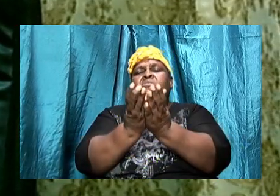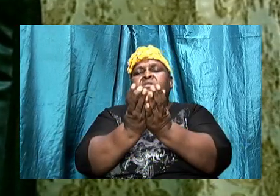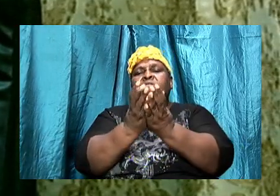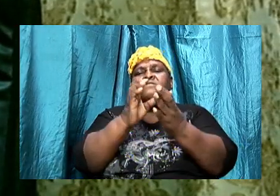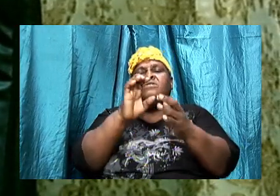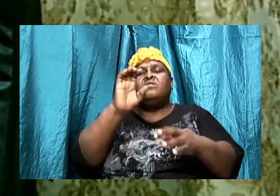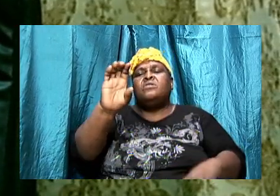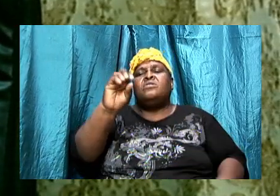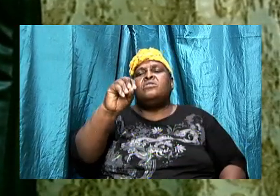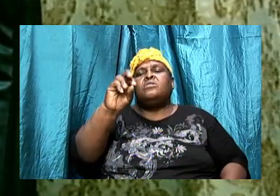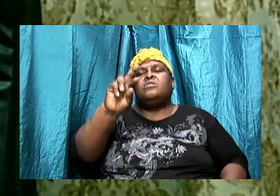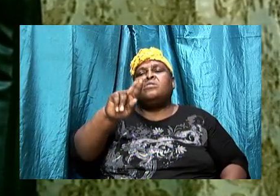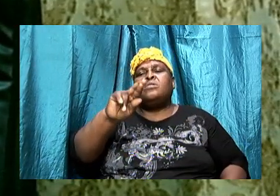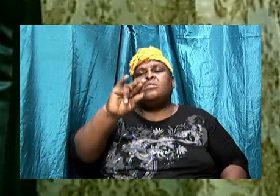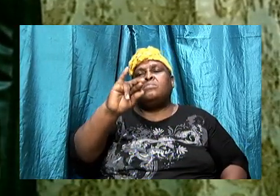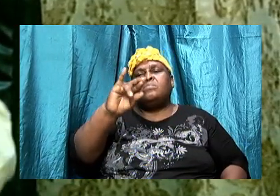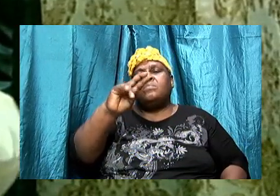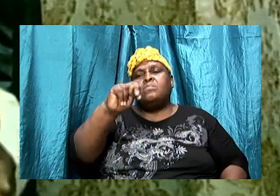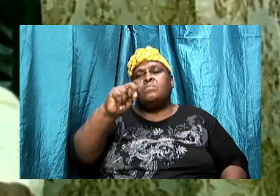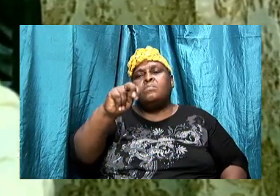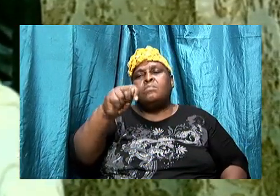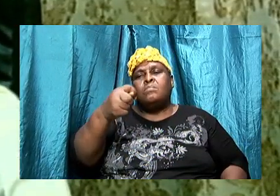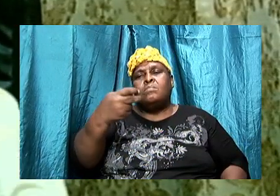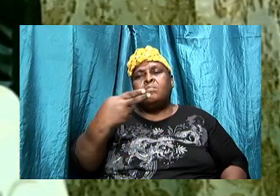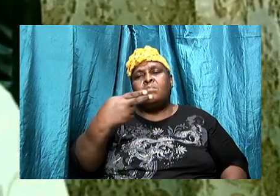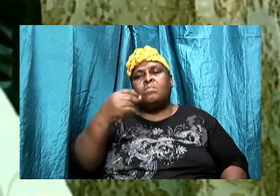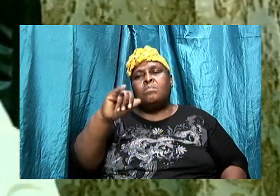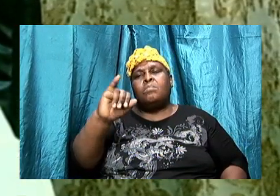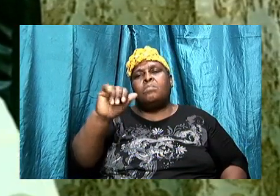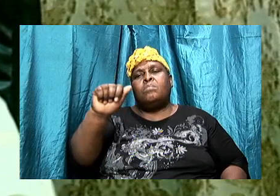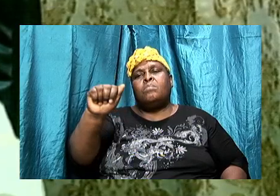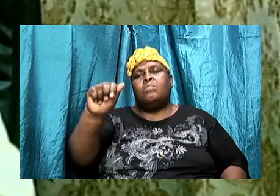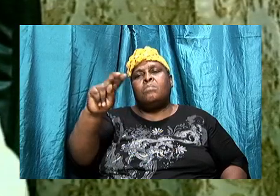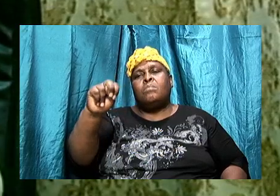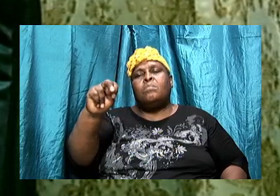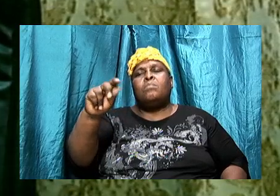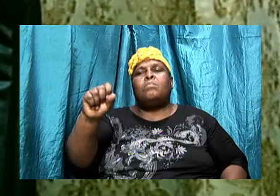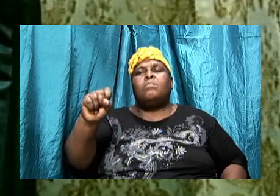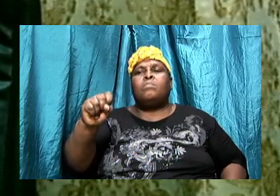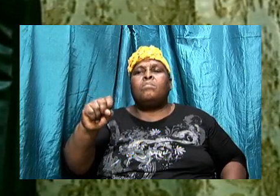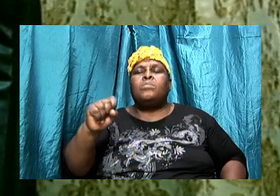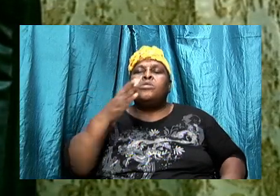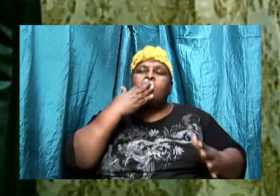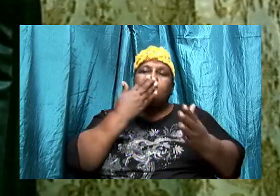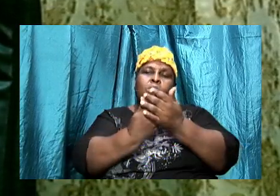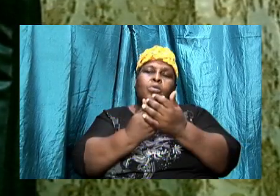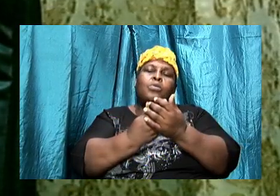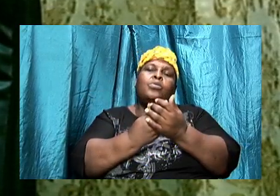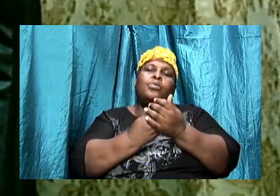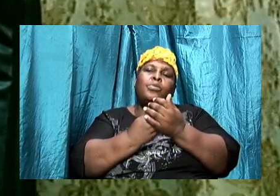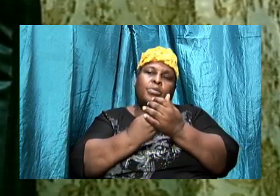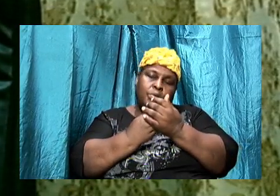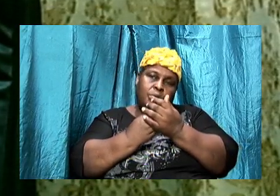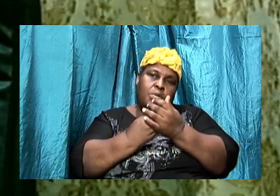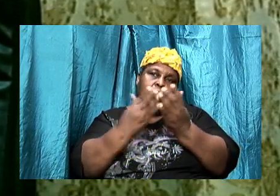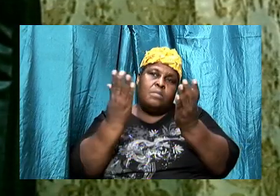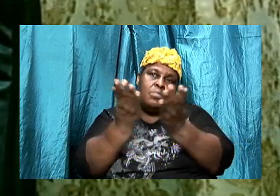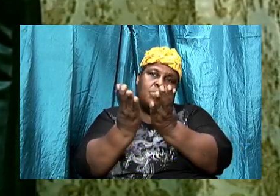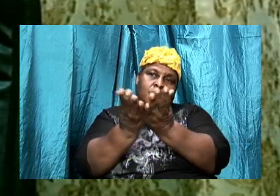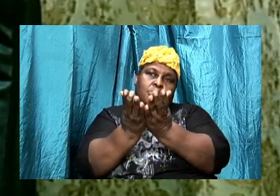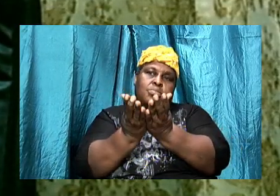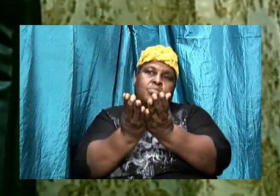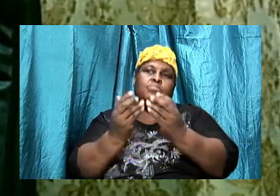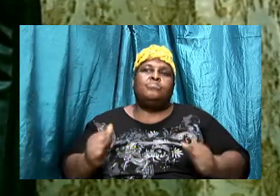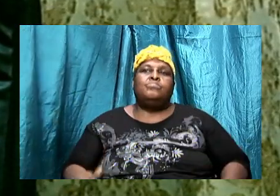think you should really spend the time and even research some of these things in more detail than that I was able to go